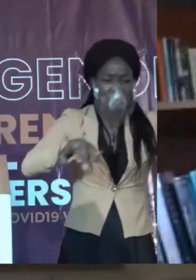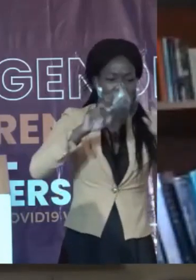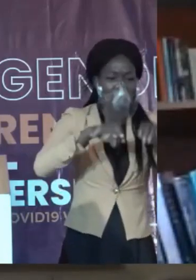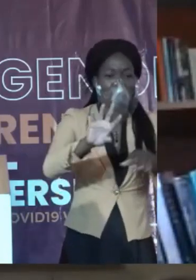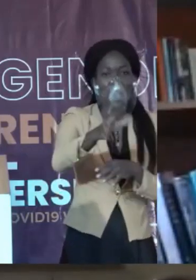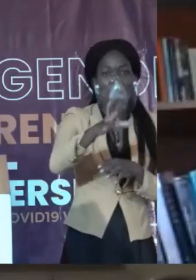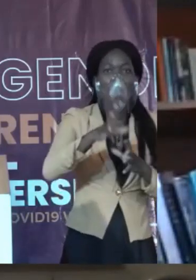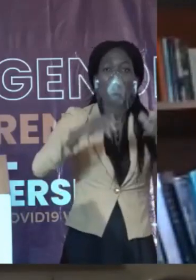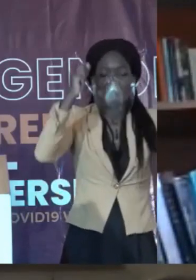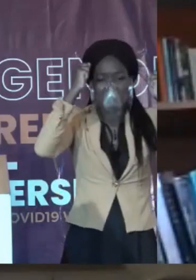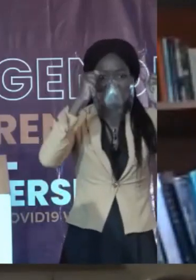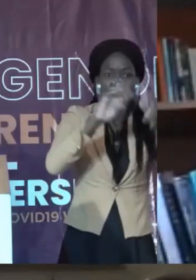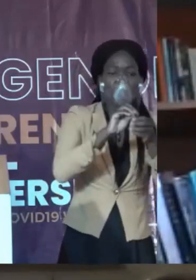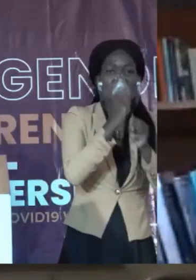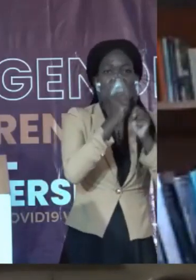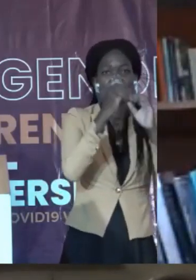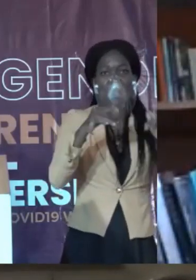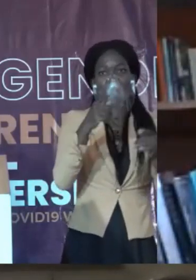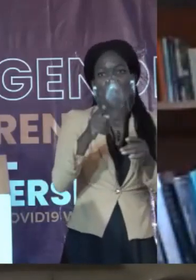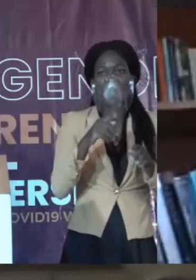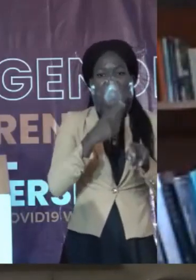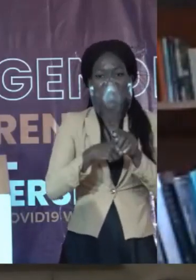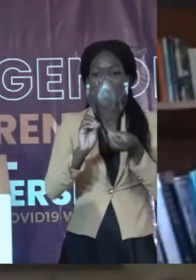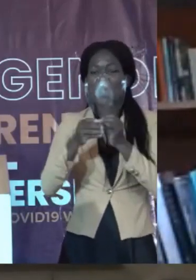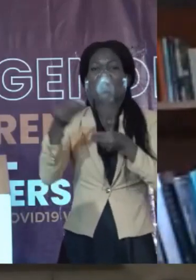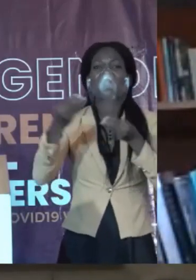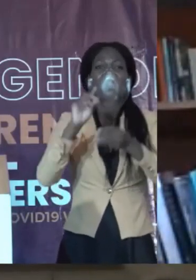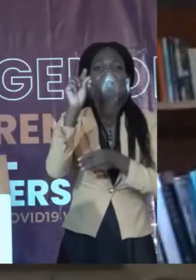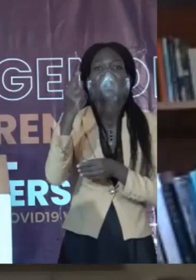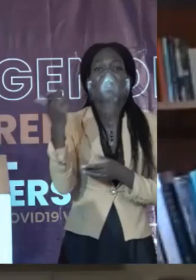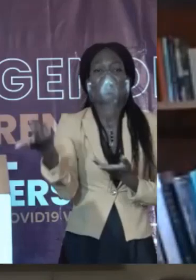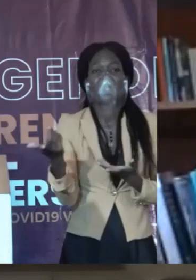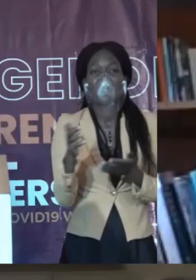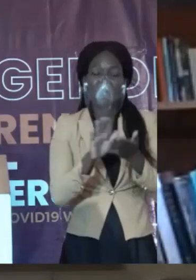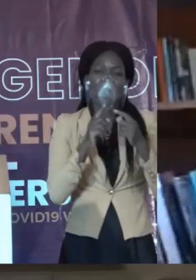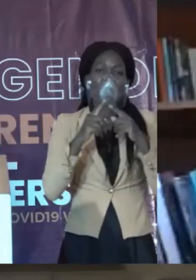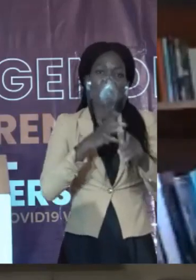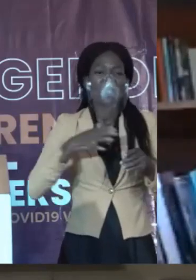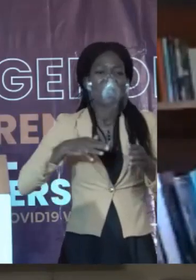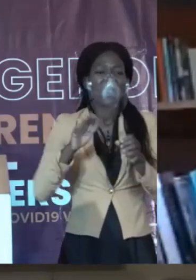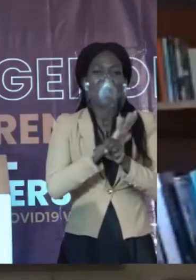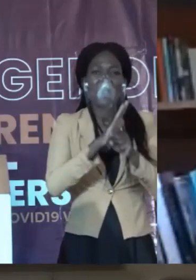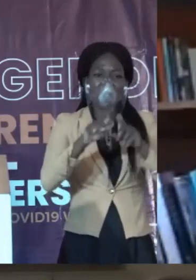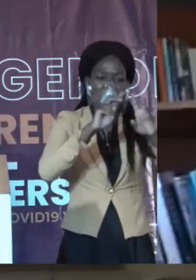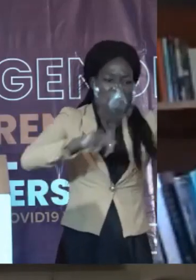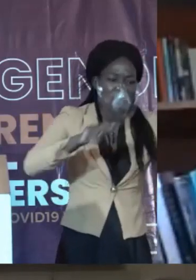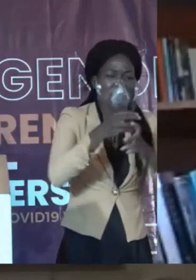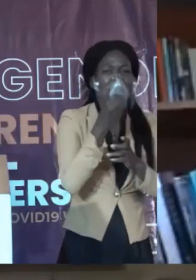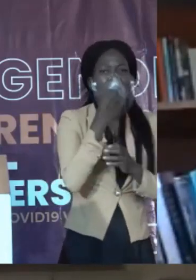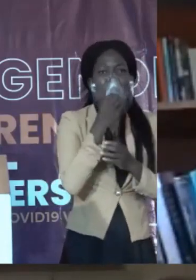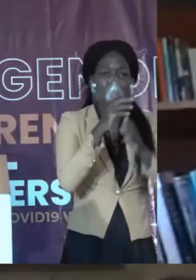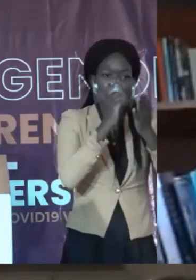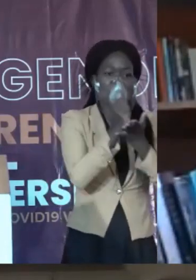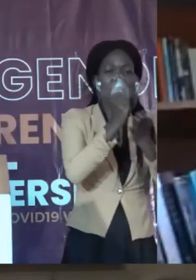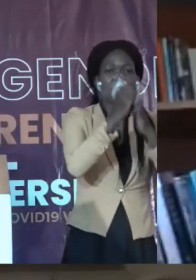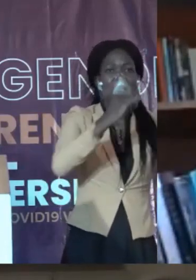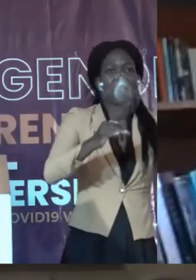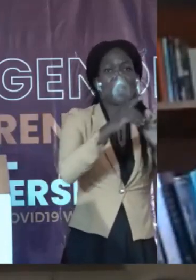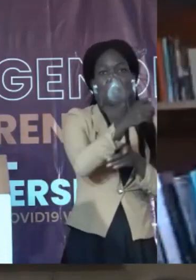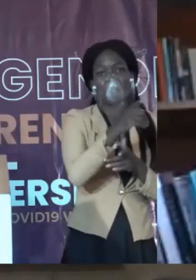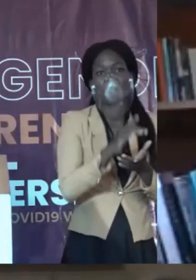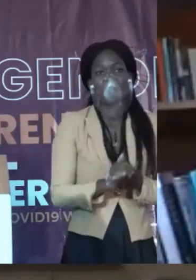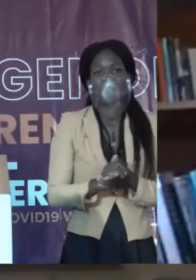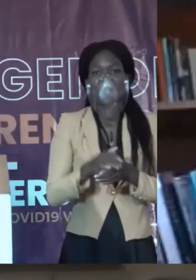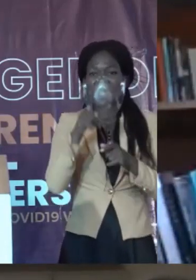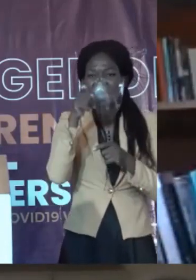Women are also traditionally responsible for food supply in the household. So when climate change results in disruption to crops and to